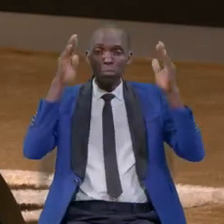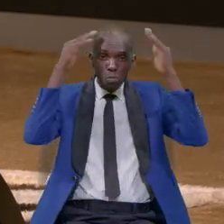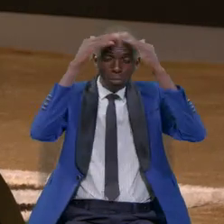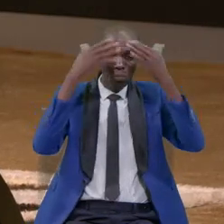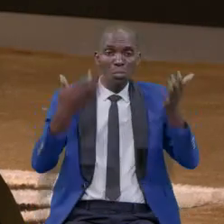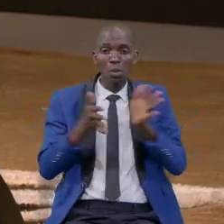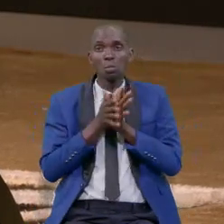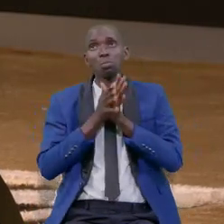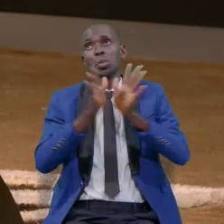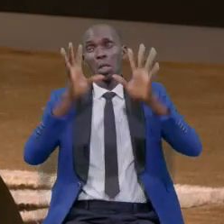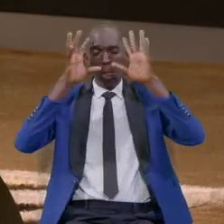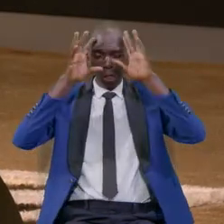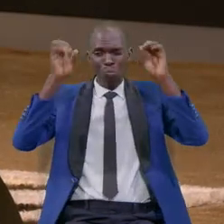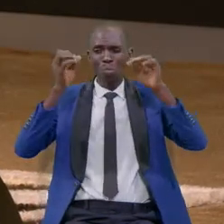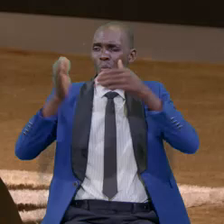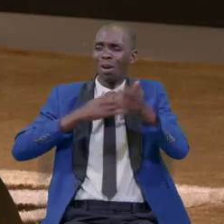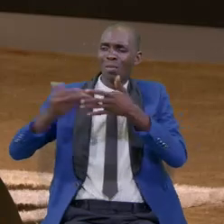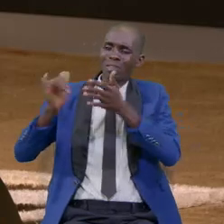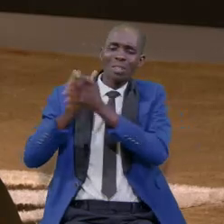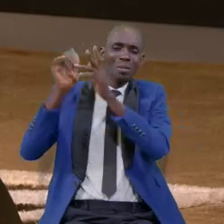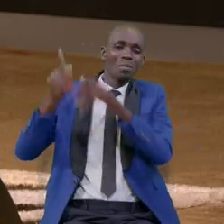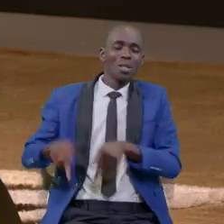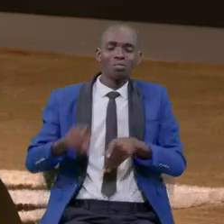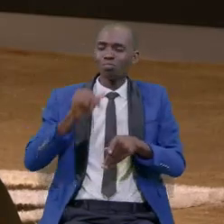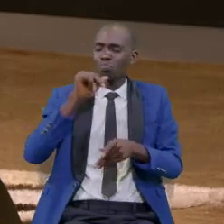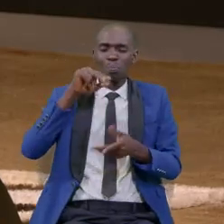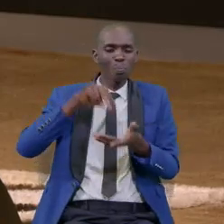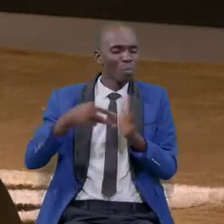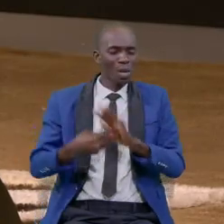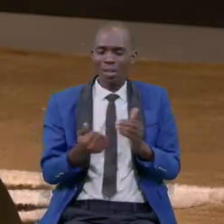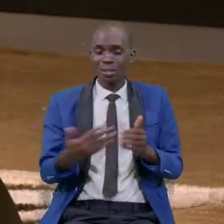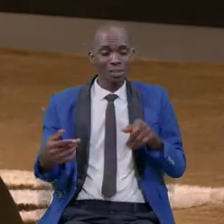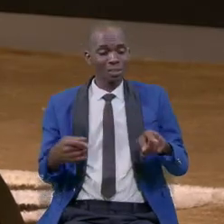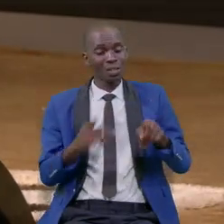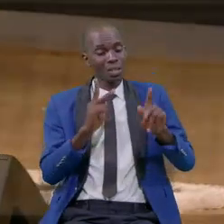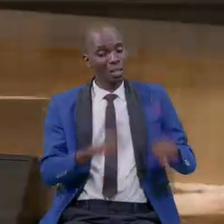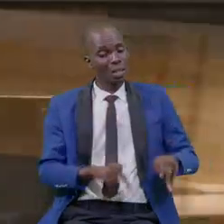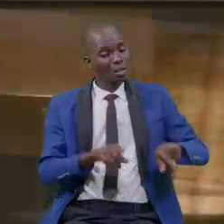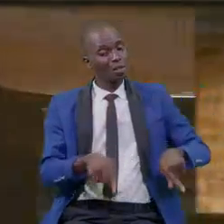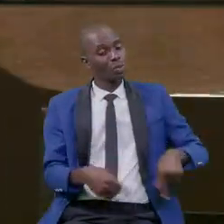superintendent, whatever, all that, you've gone. And